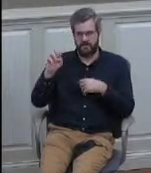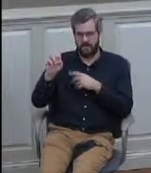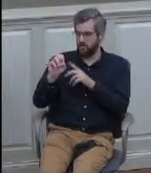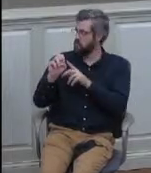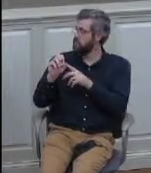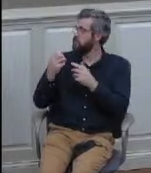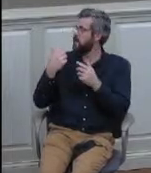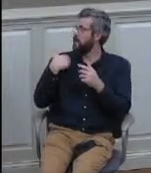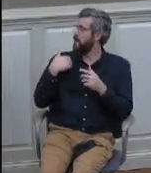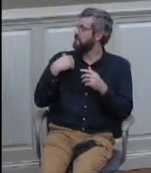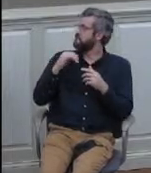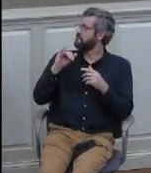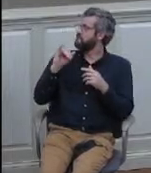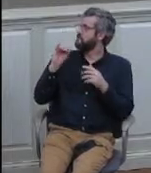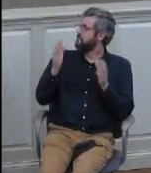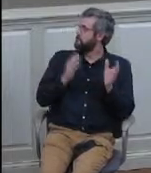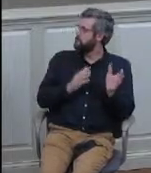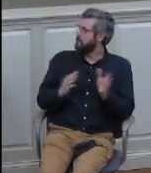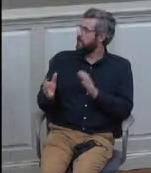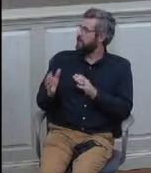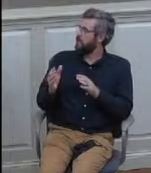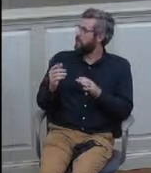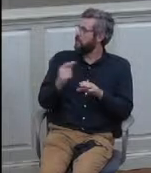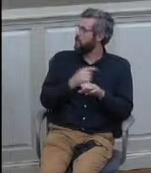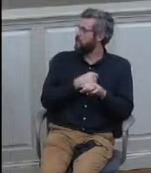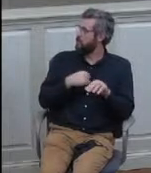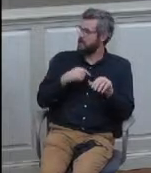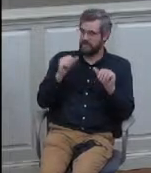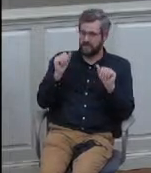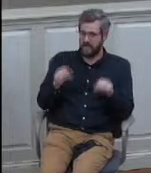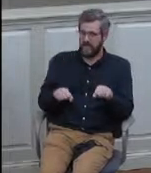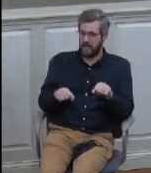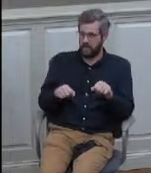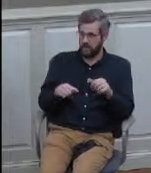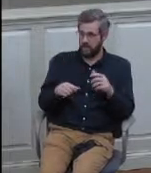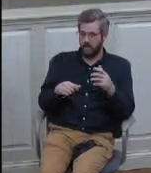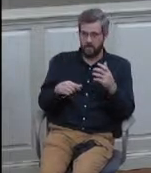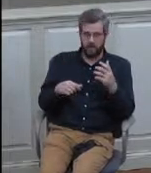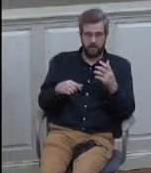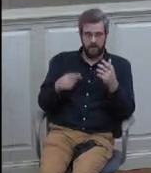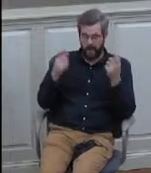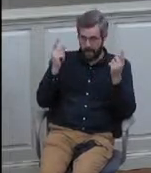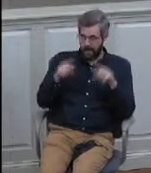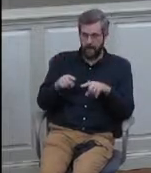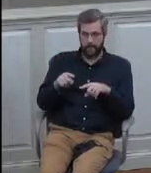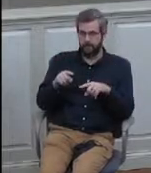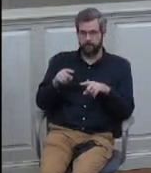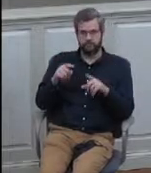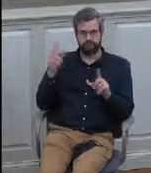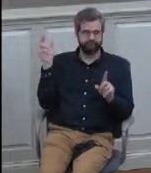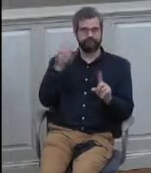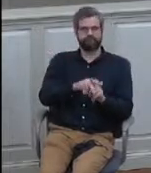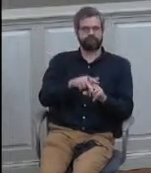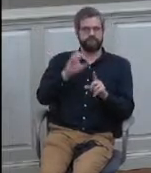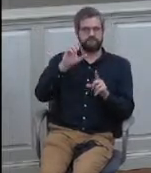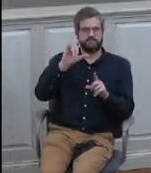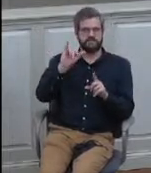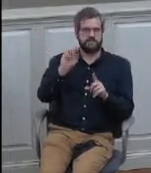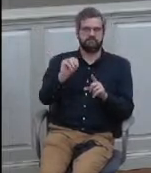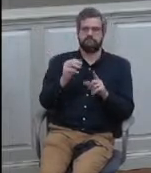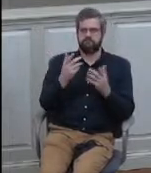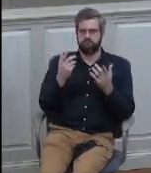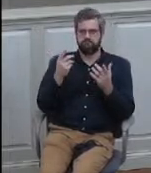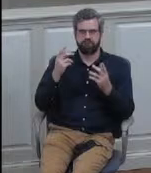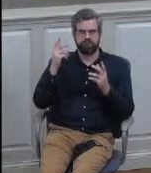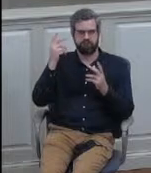plan, you know, there we could get unforeseen claim costs that could hit us at any time, you know, but